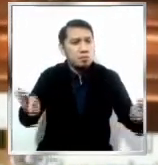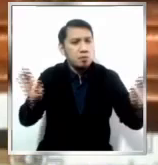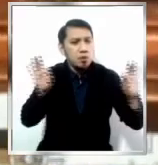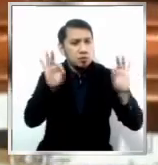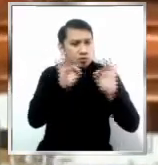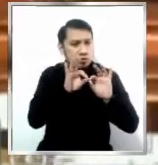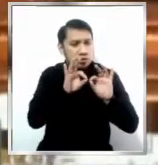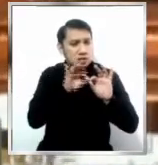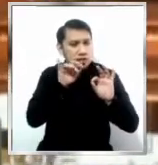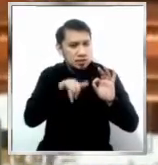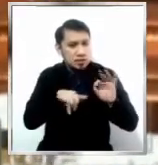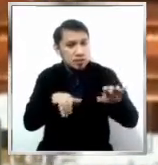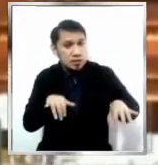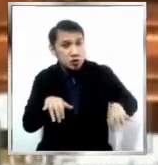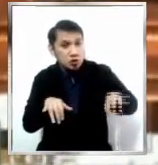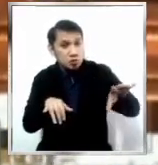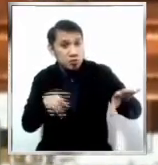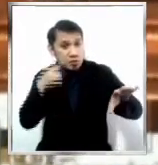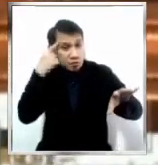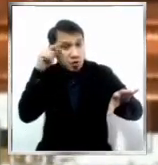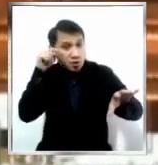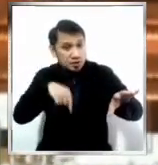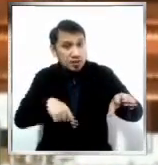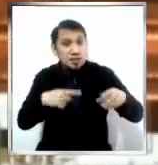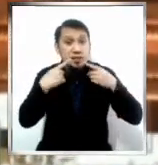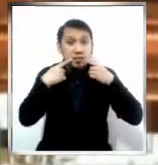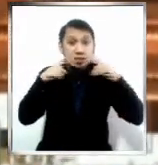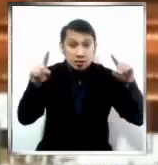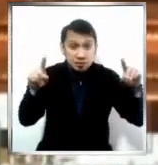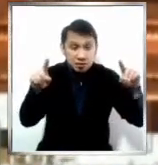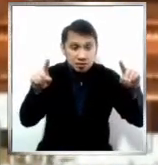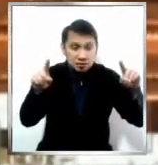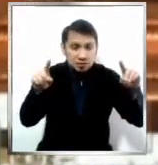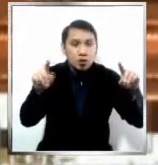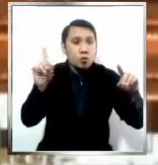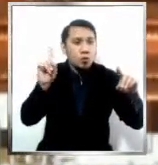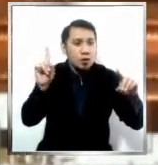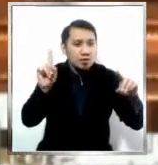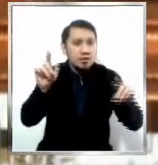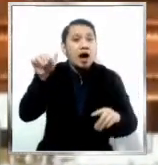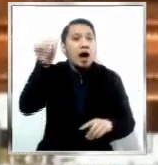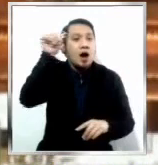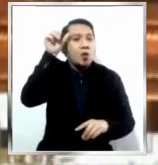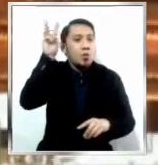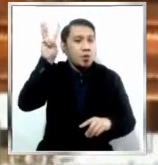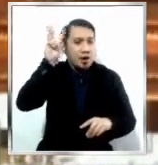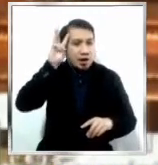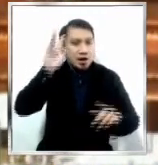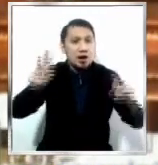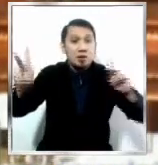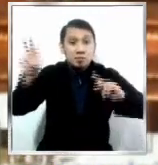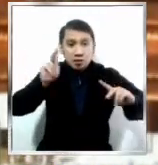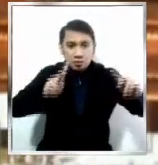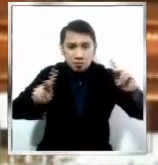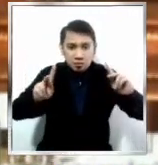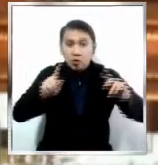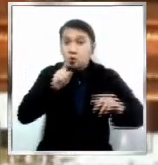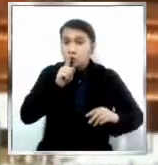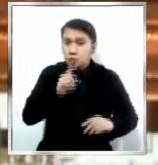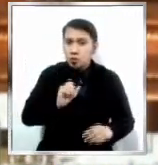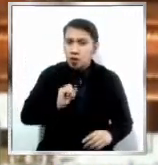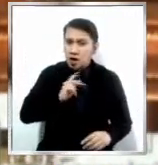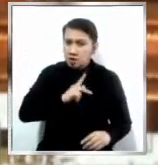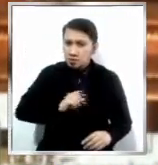contributed to this development is the awareness of the public. And we truly appreciate the majority of those